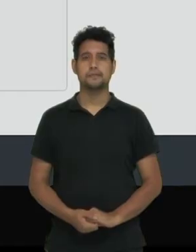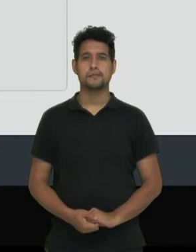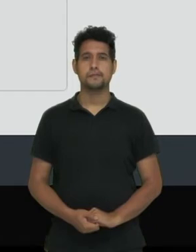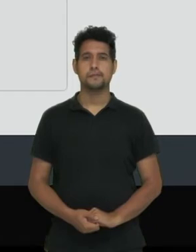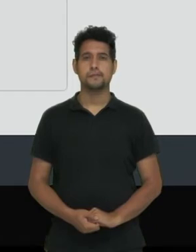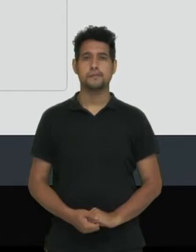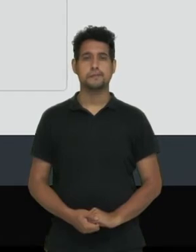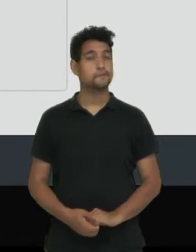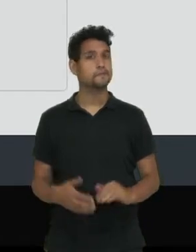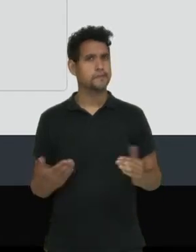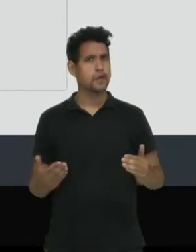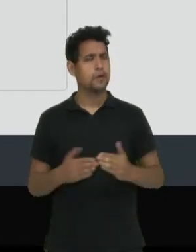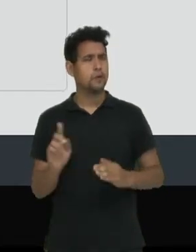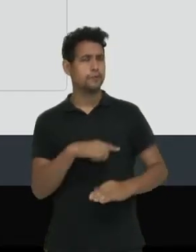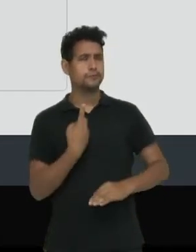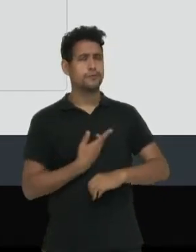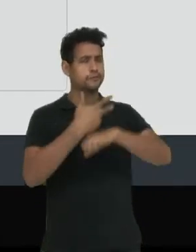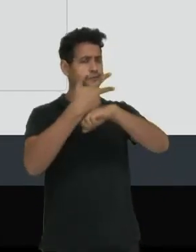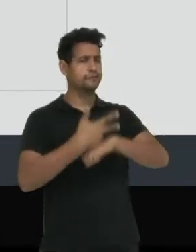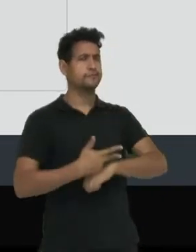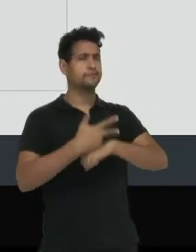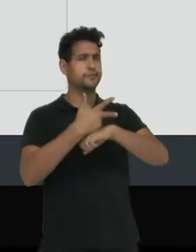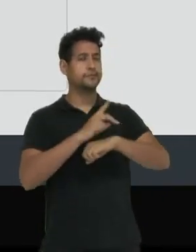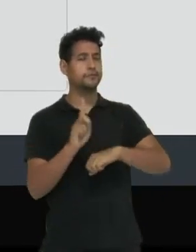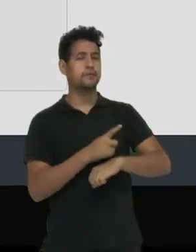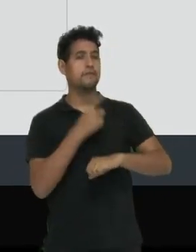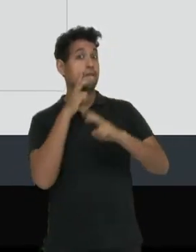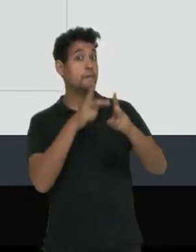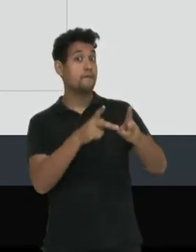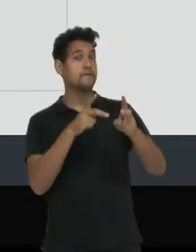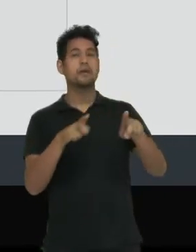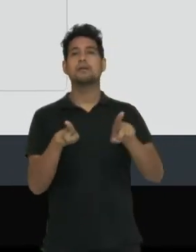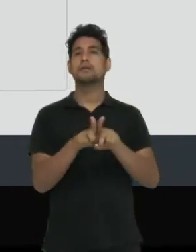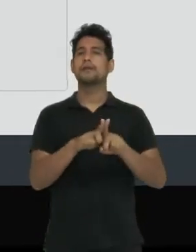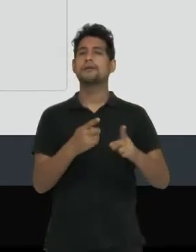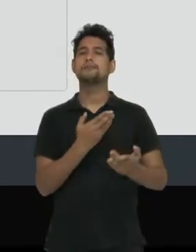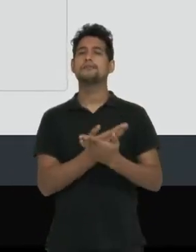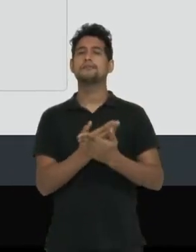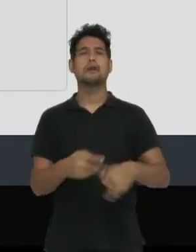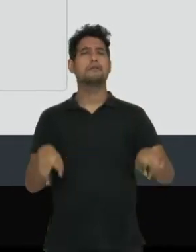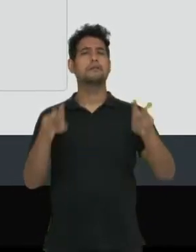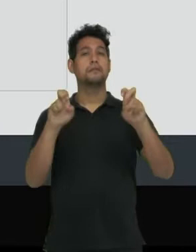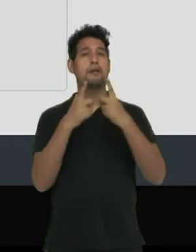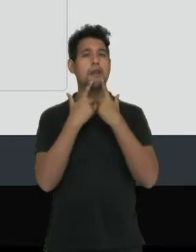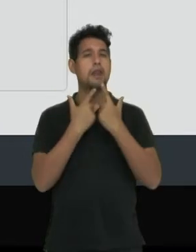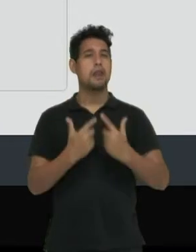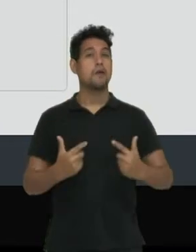Então agora, pessoal, no nosso vídeo, nós vamos assistir e estudar a respeito da linguagem.